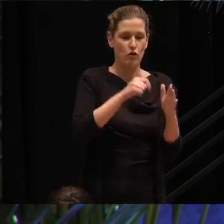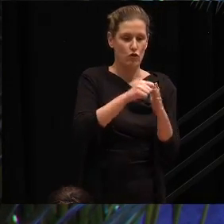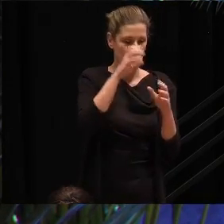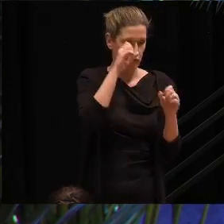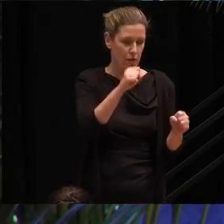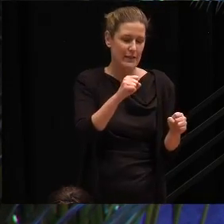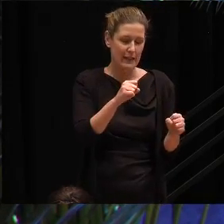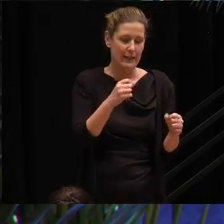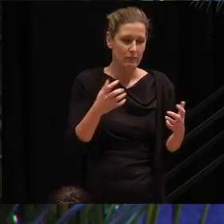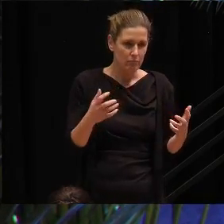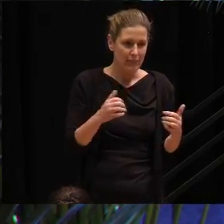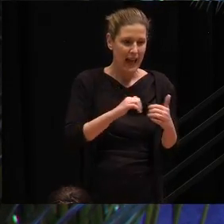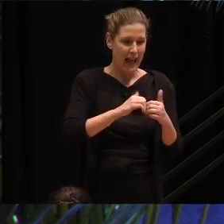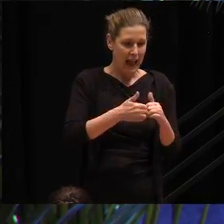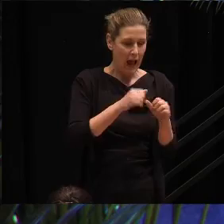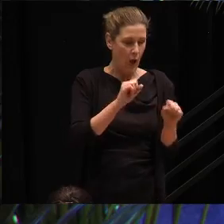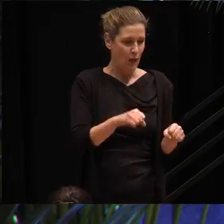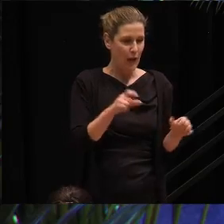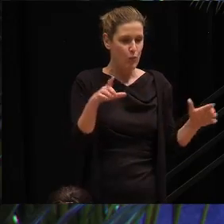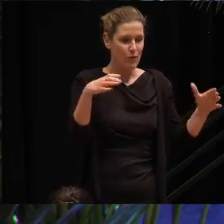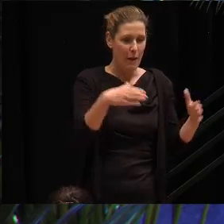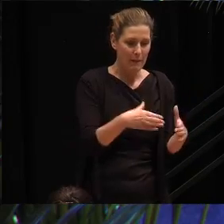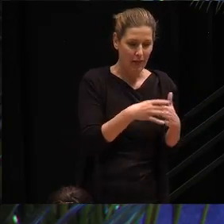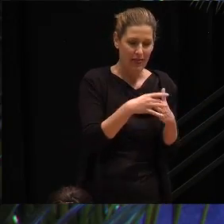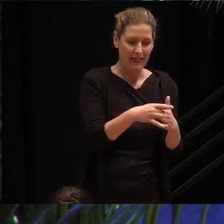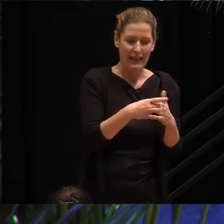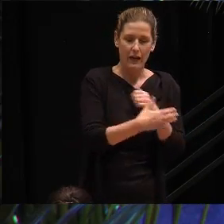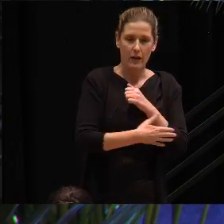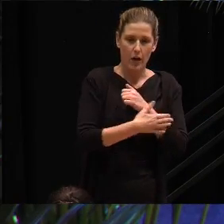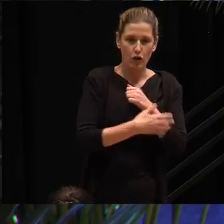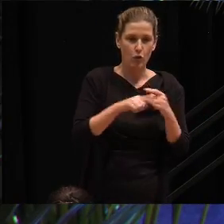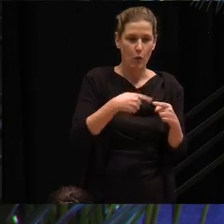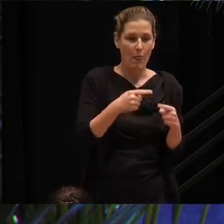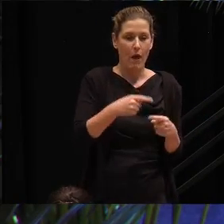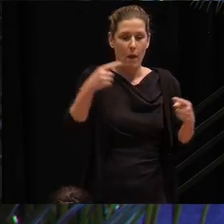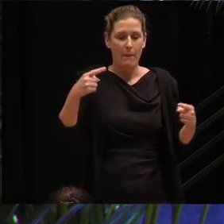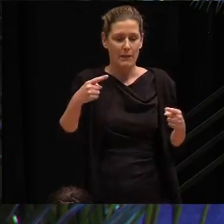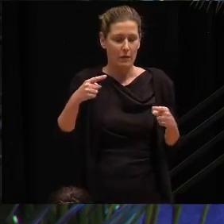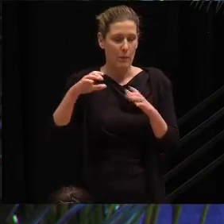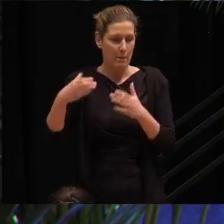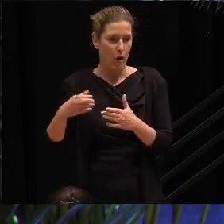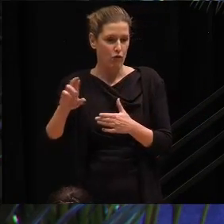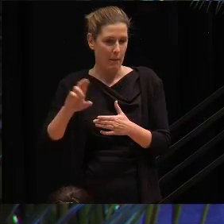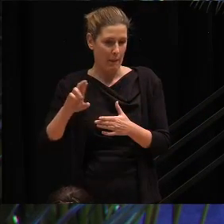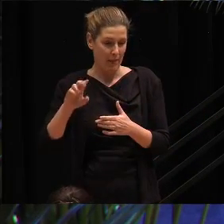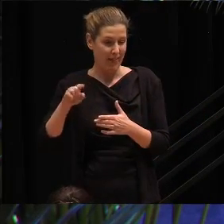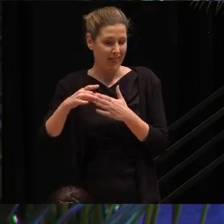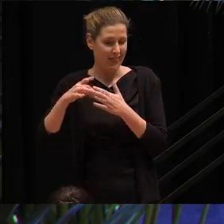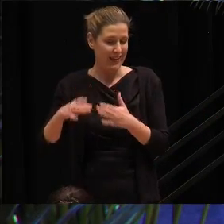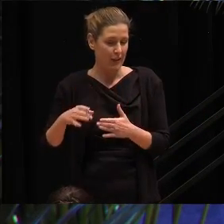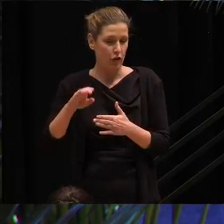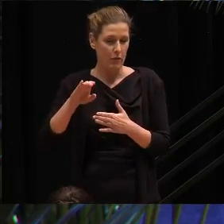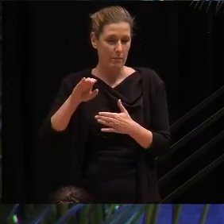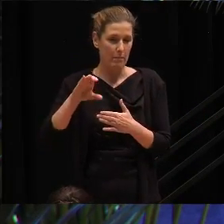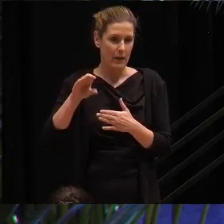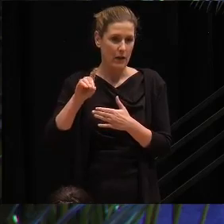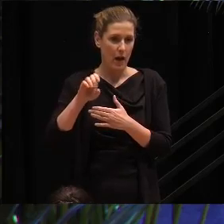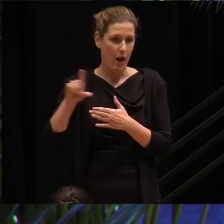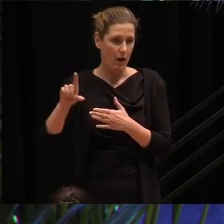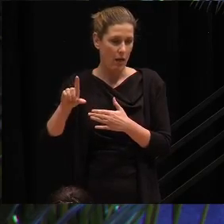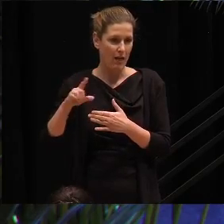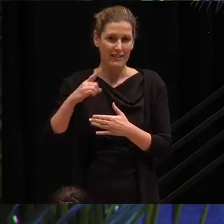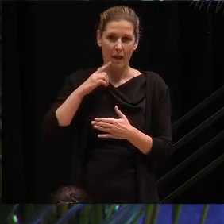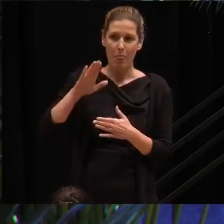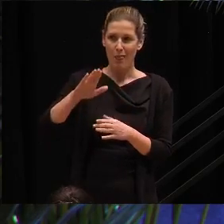can't. How can you come together and lead the country when the opposition party, a leader in the opposition party, is saying that is their goal on